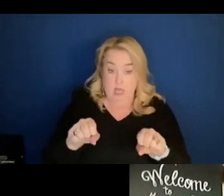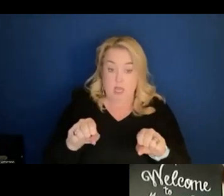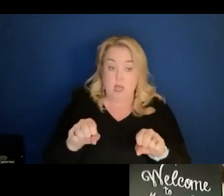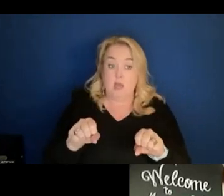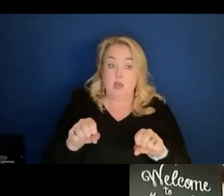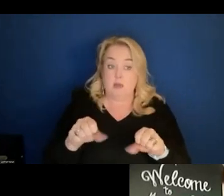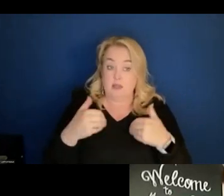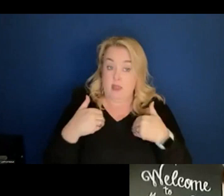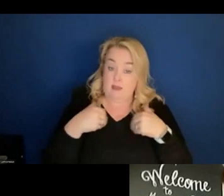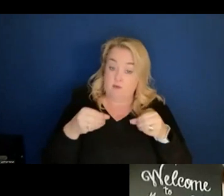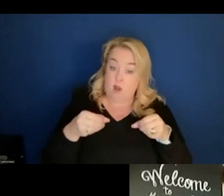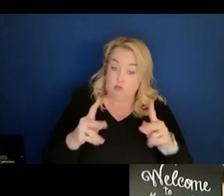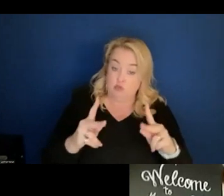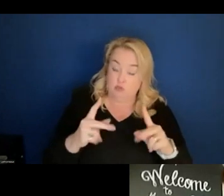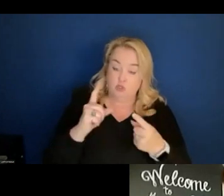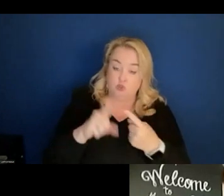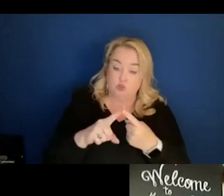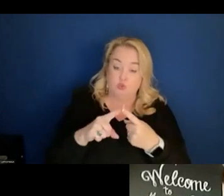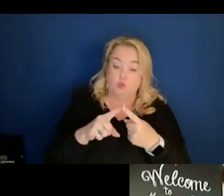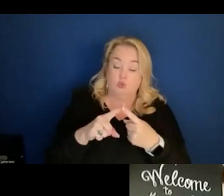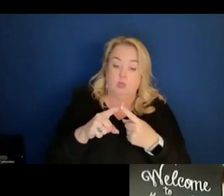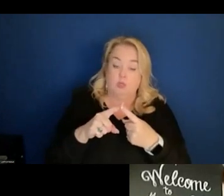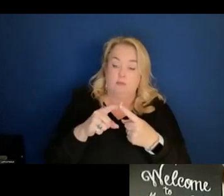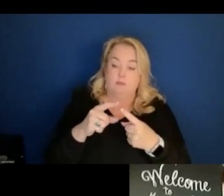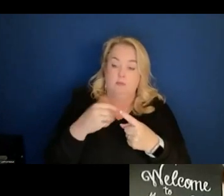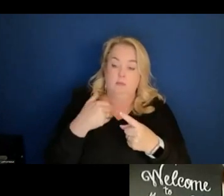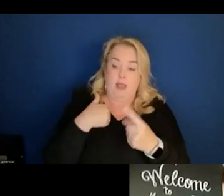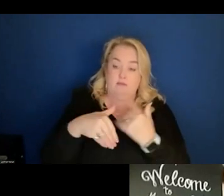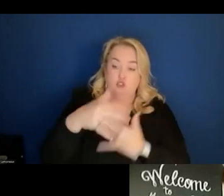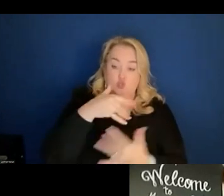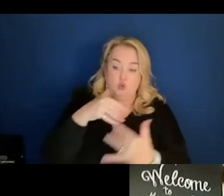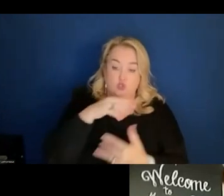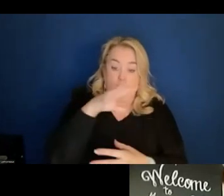have an opportunity to seek out social engagement, either